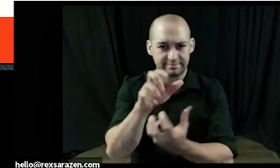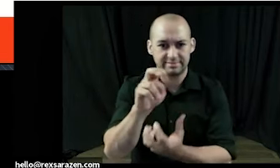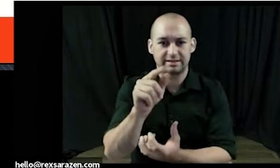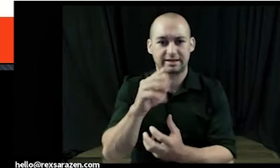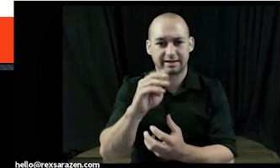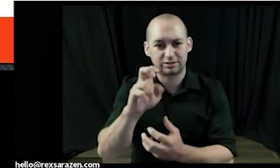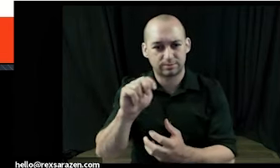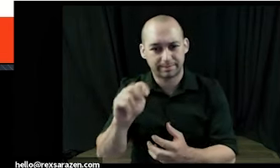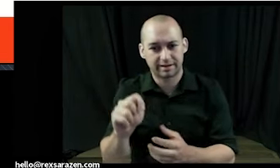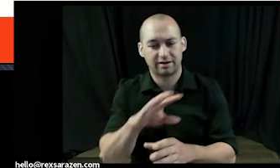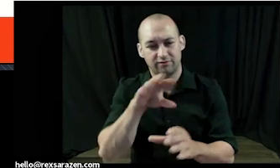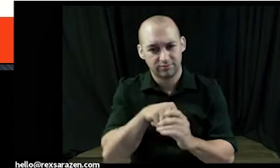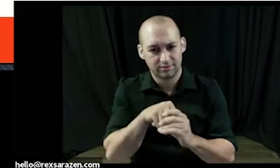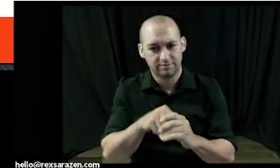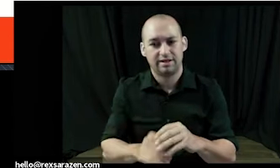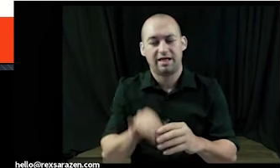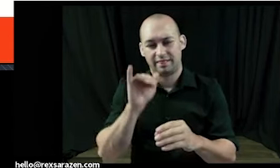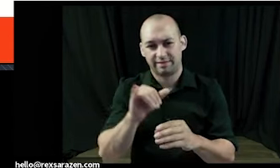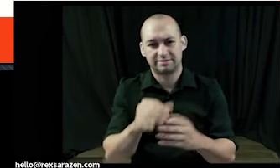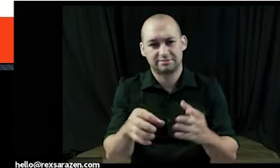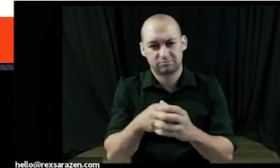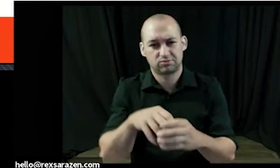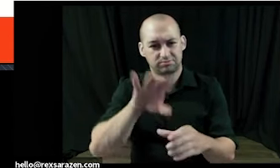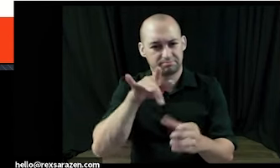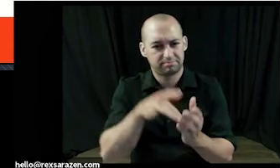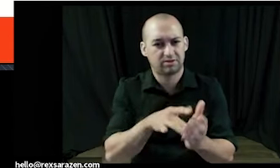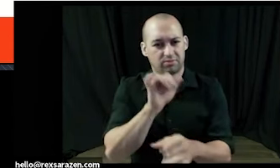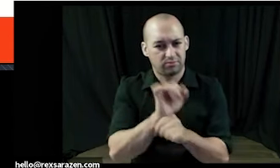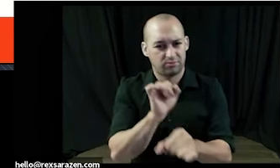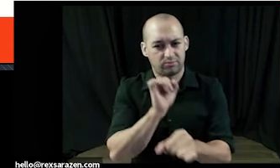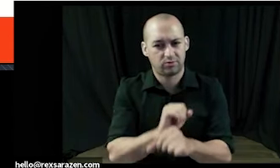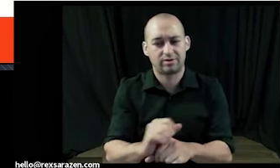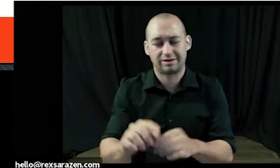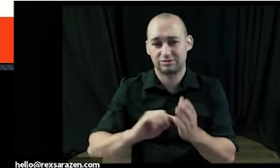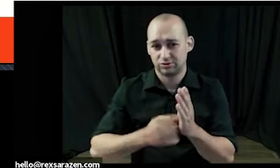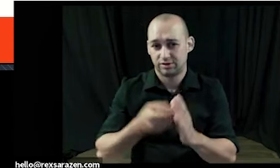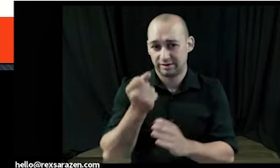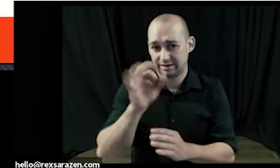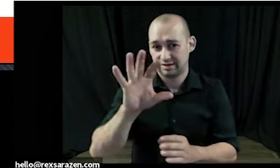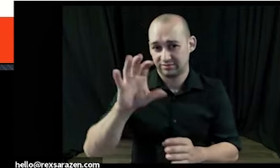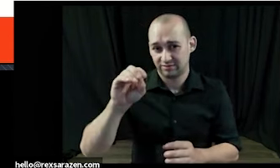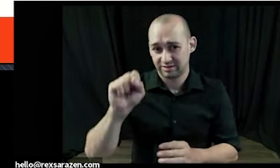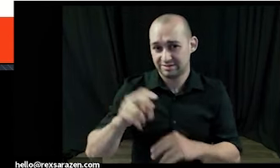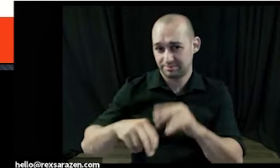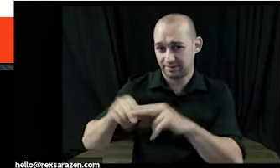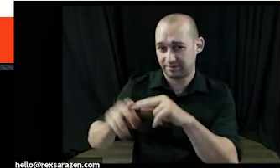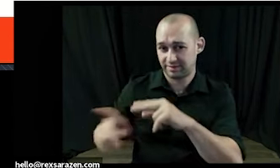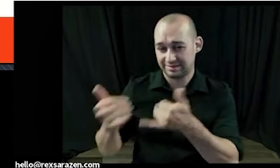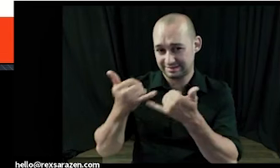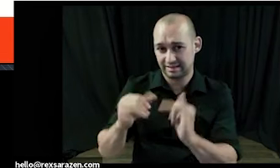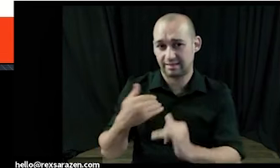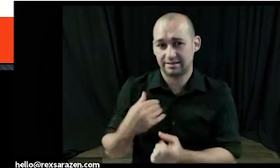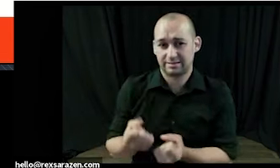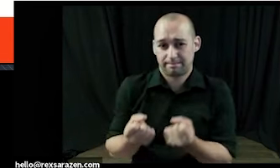at the core of the work at the YWCA. Our building, even though it was built in the 1950s, still includes a lot of